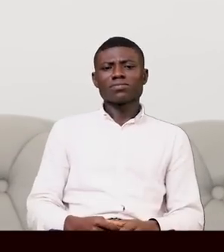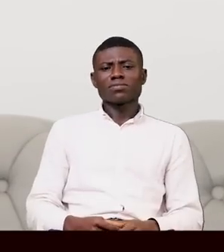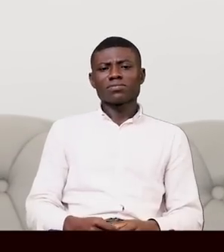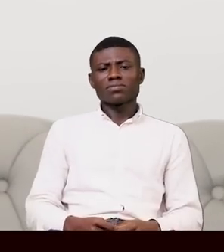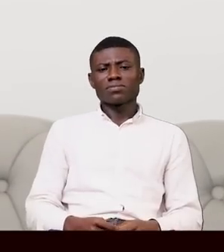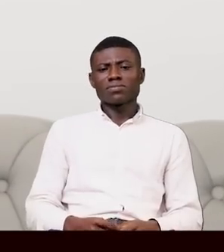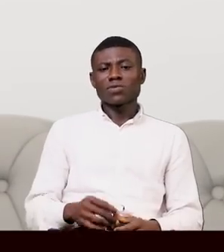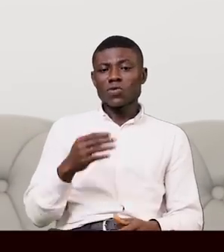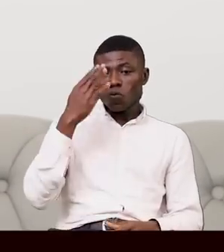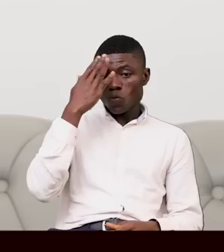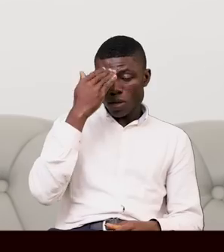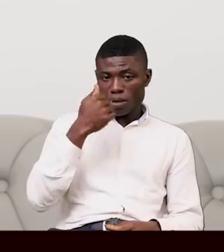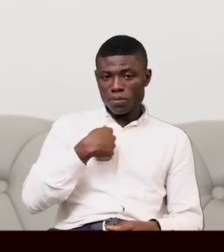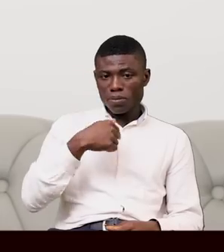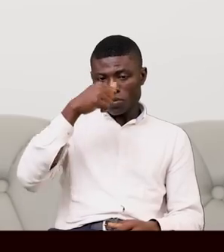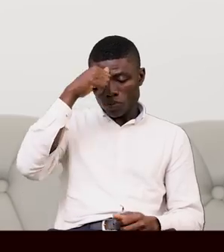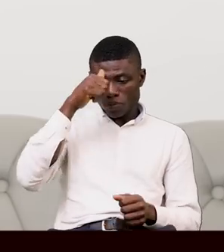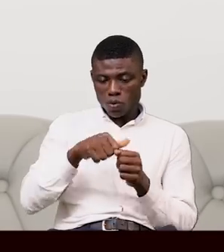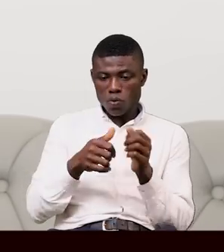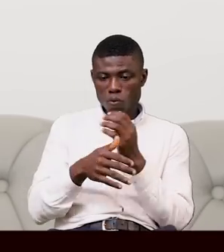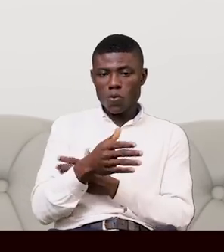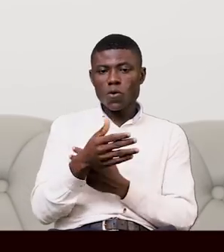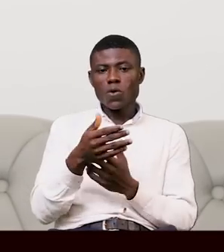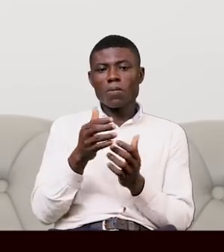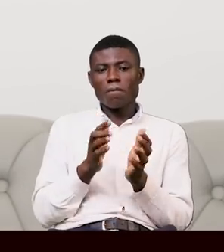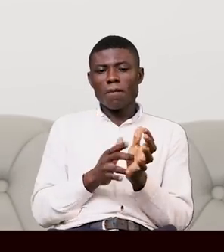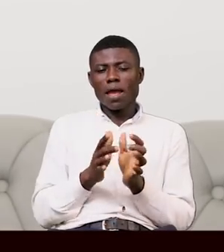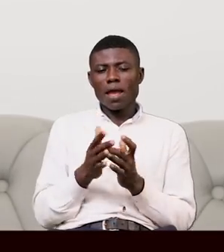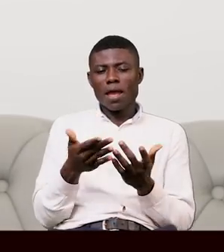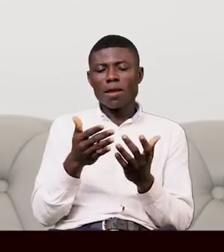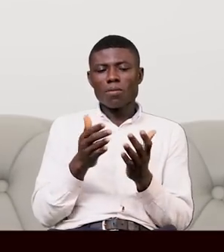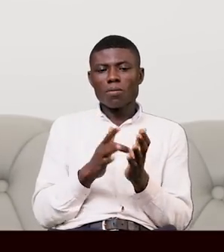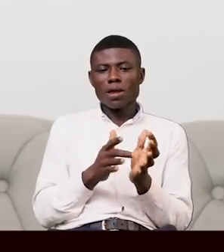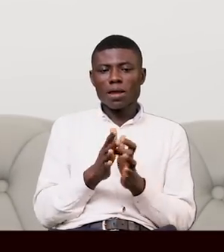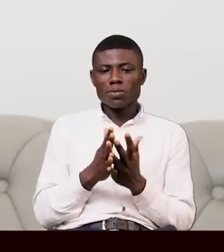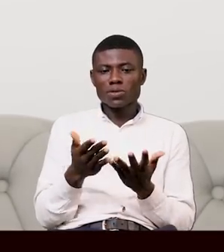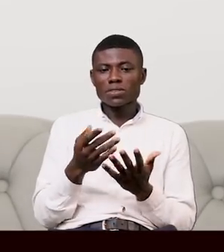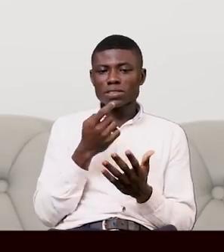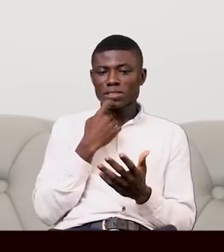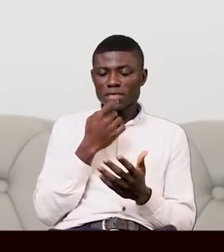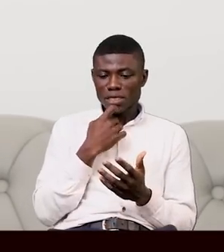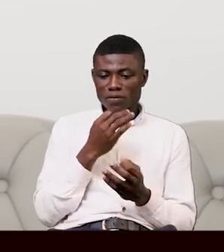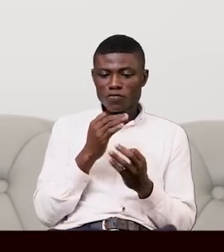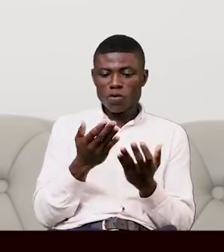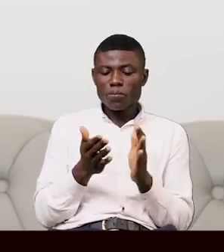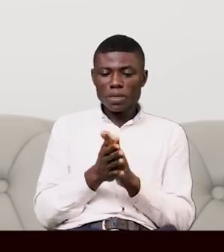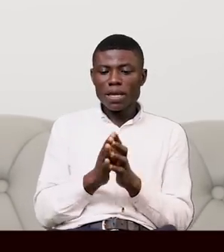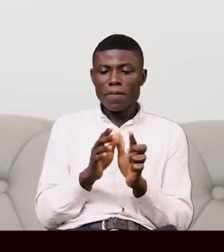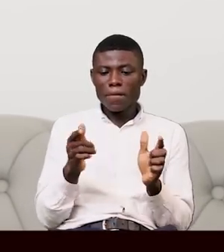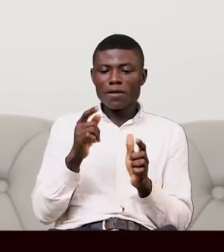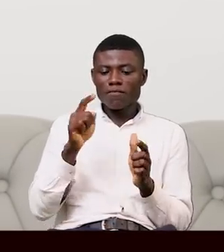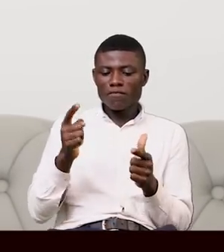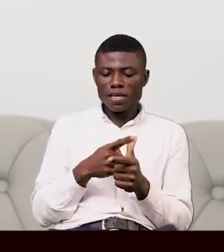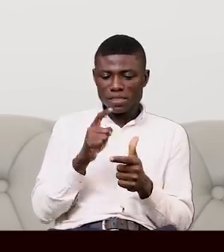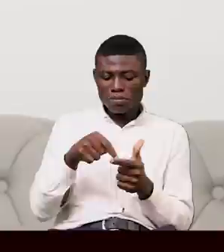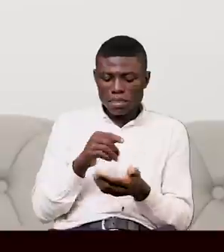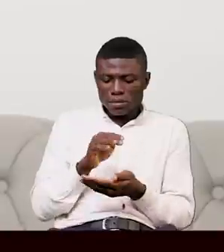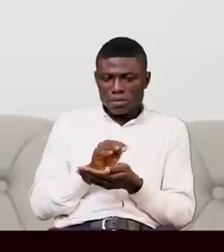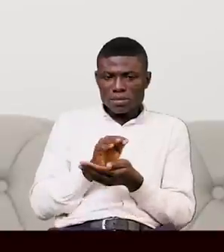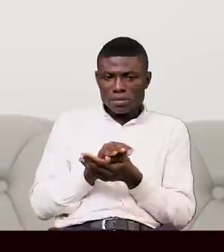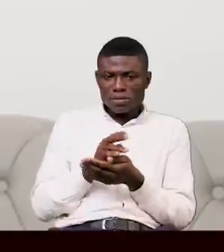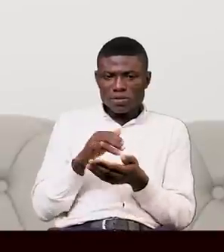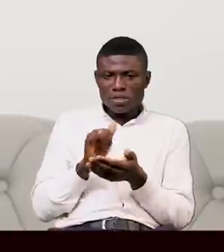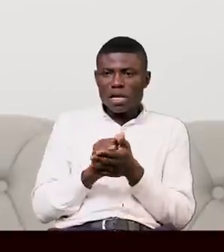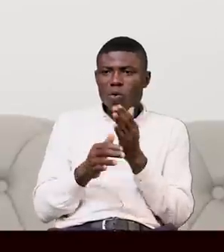Yes, because me kai se we are there same se de opese wo ye kese no oni kan ye ketoa. Yeah, nti